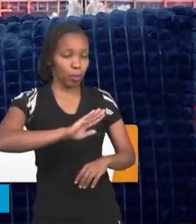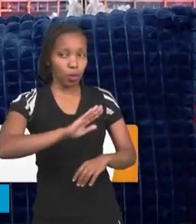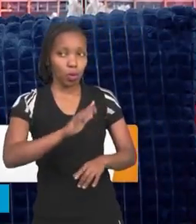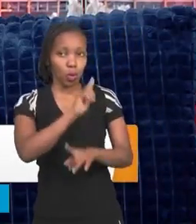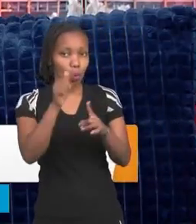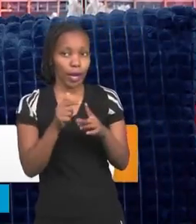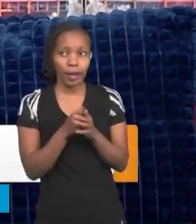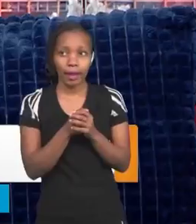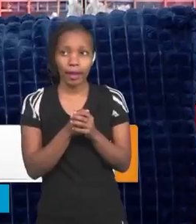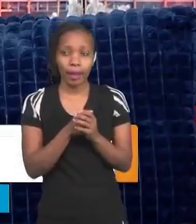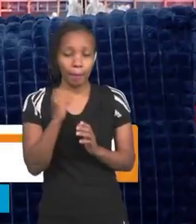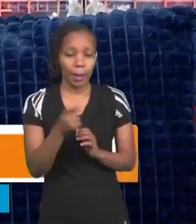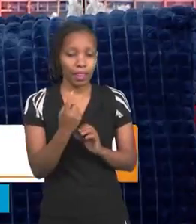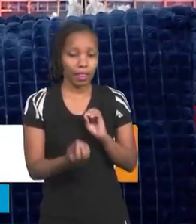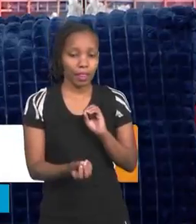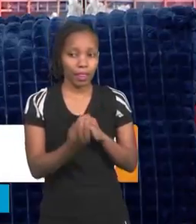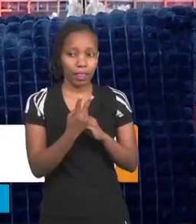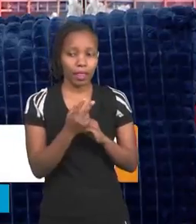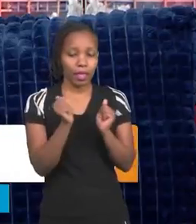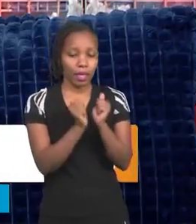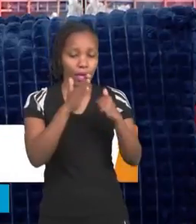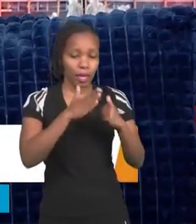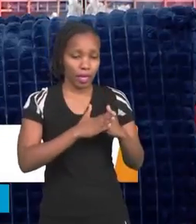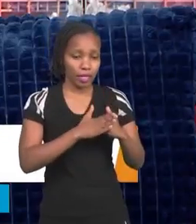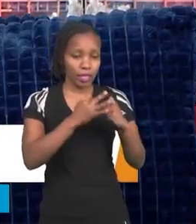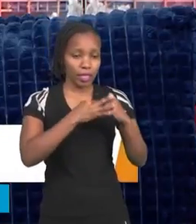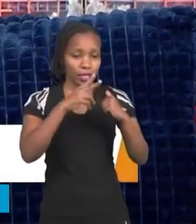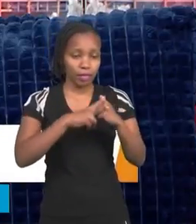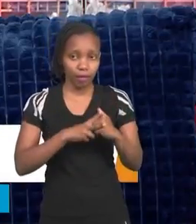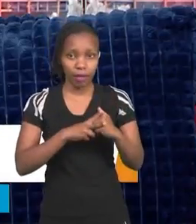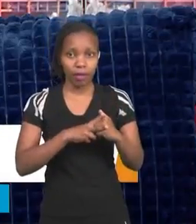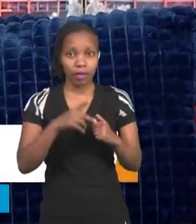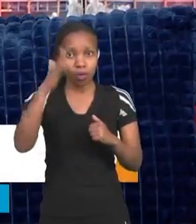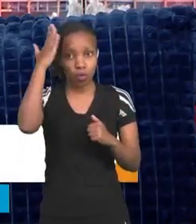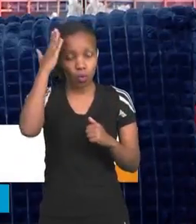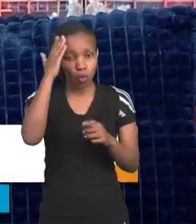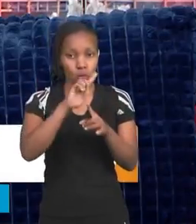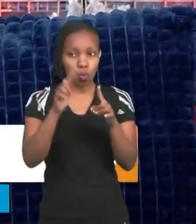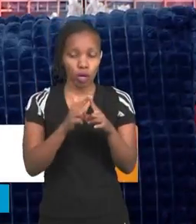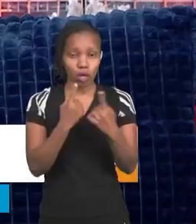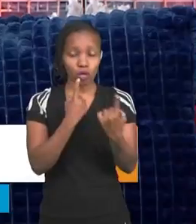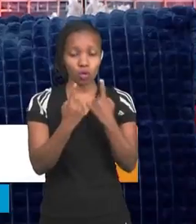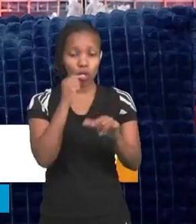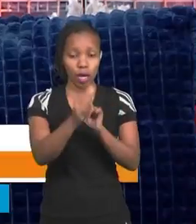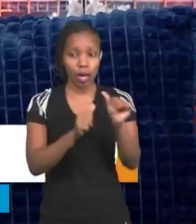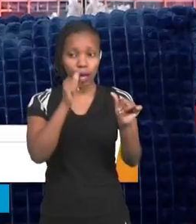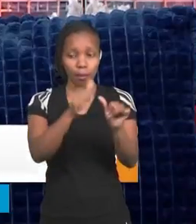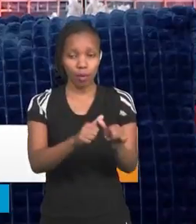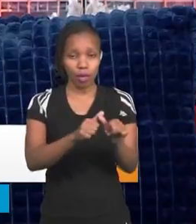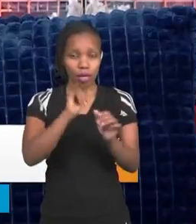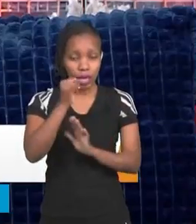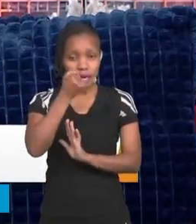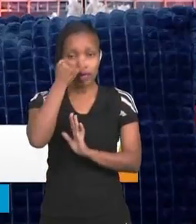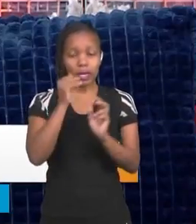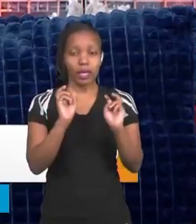in December 1987. Okay. And you know that when we talk about drug issues, it's not just a